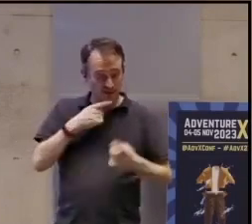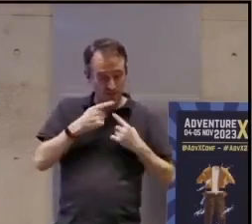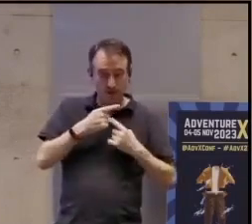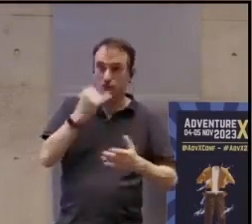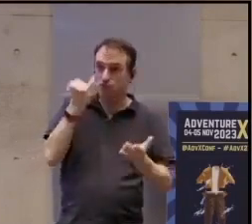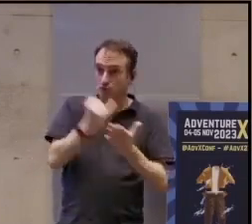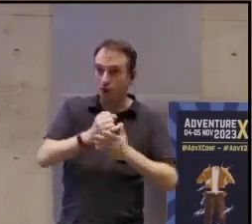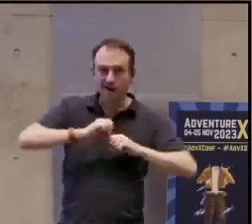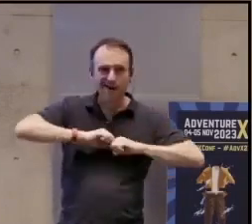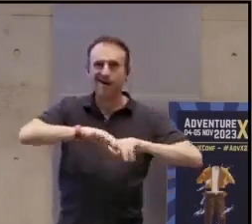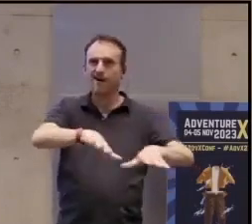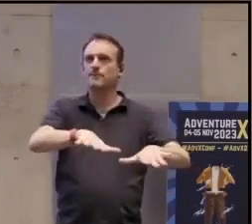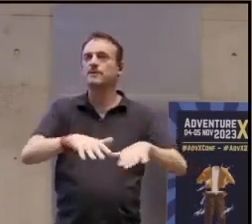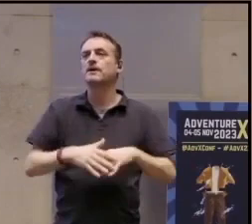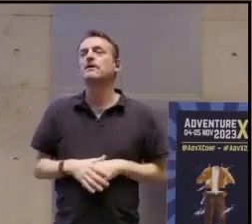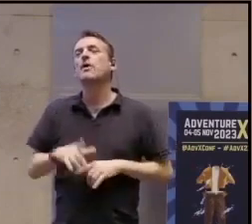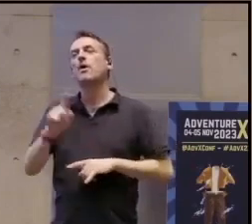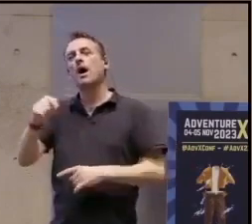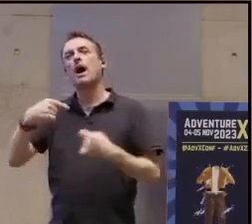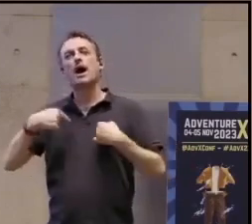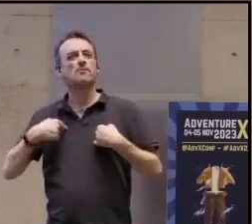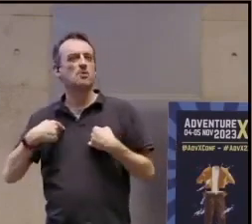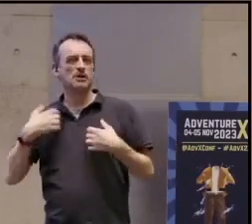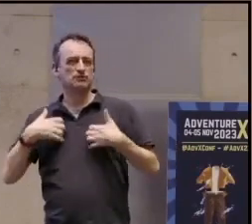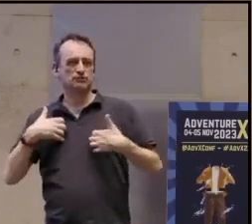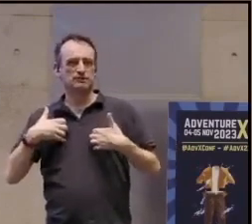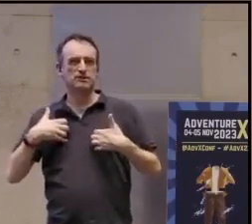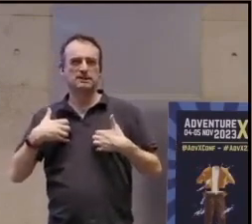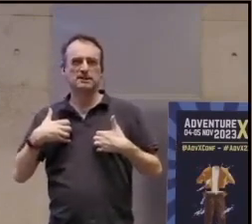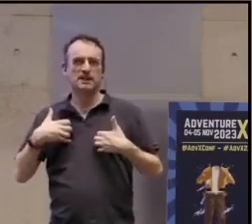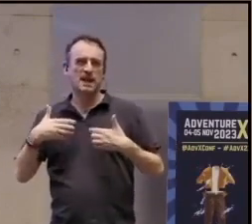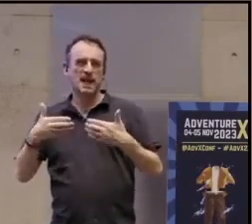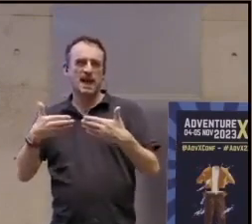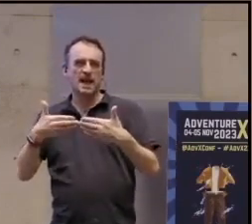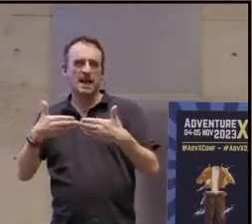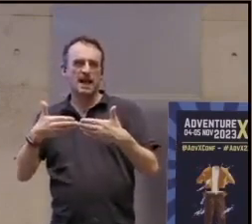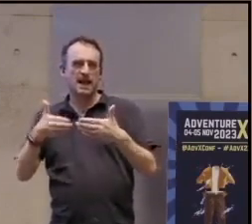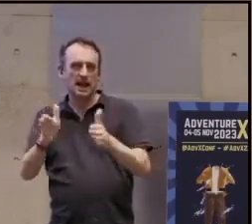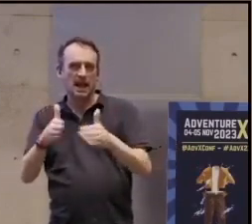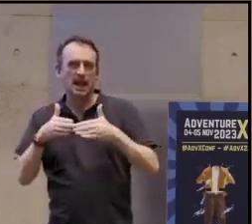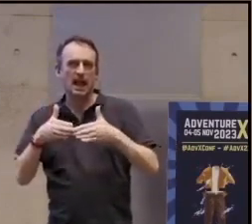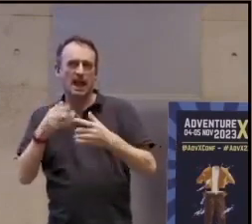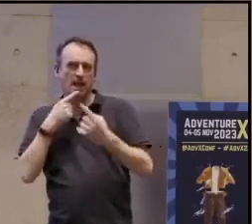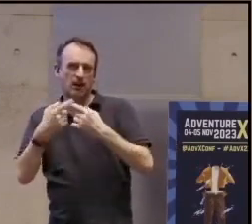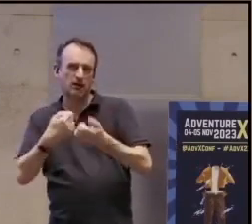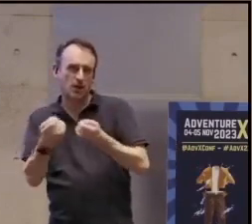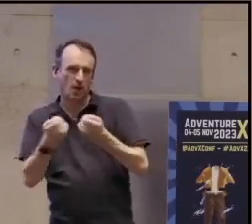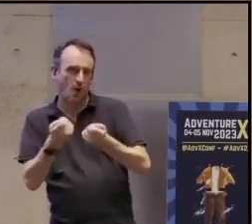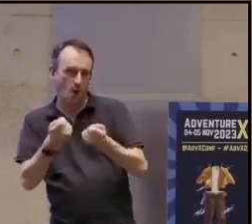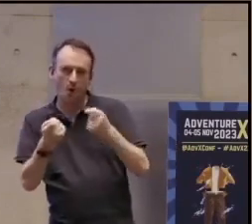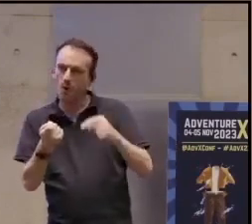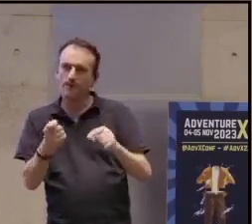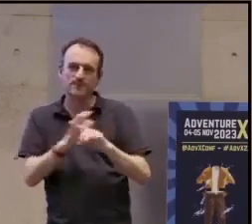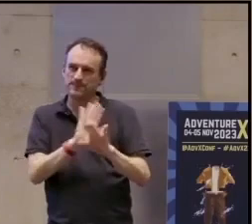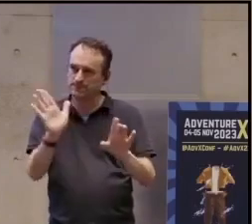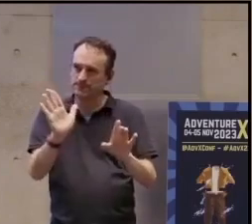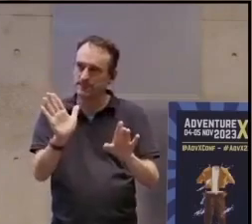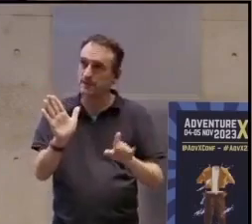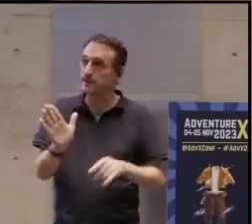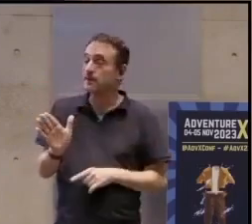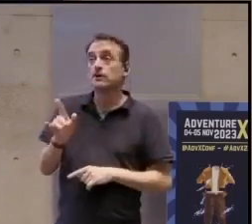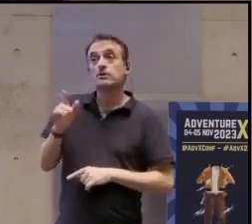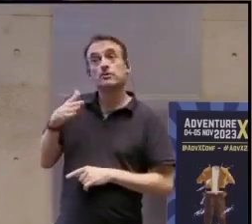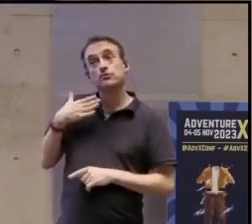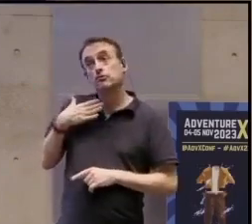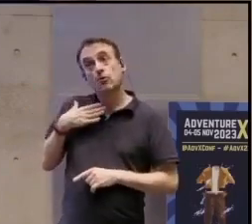it from me gatekeeping, including real-life medical conditions in games. That's the opposite of what I'm saying. You do not need to have a medical degree